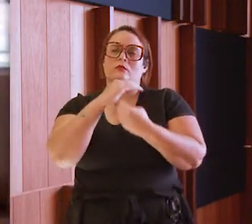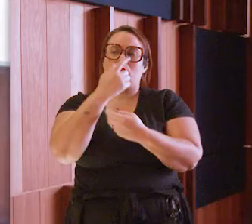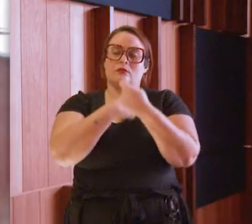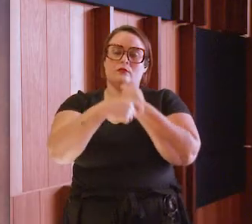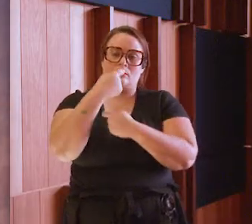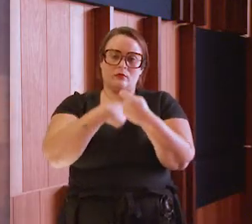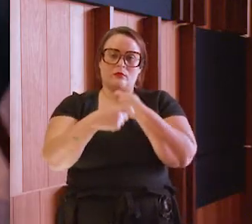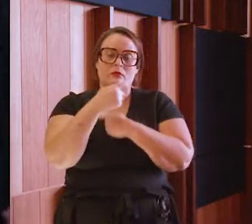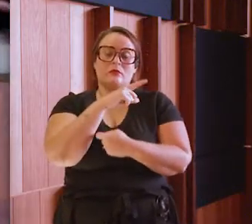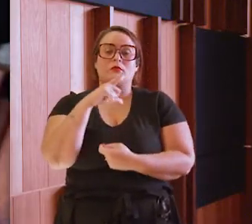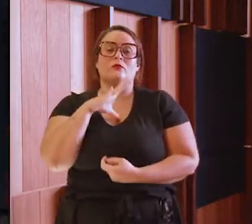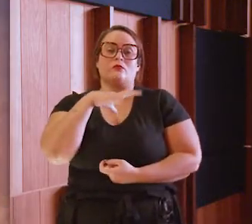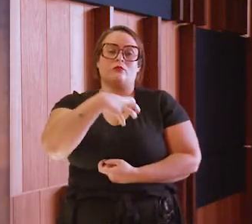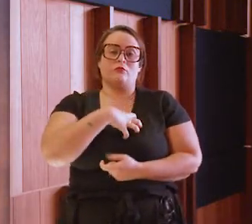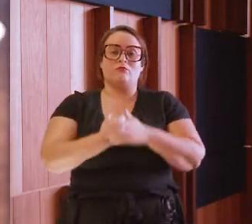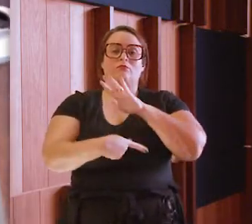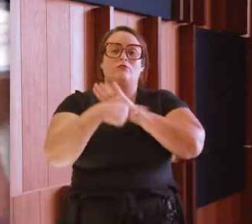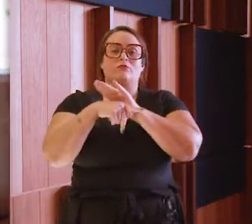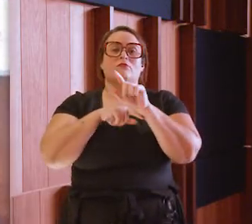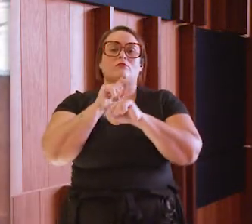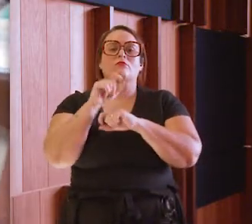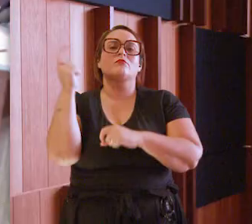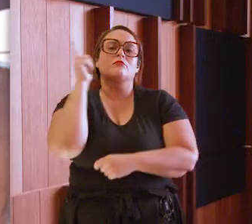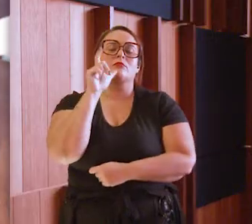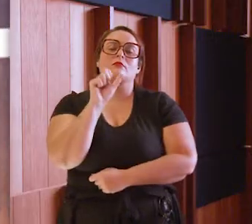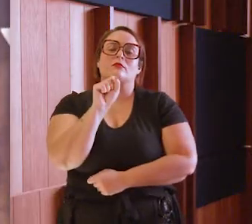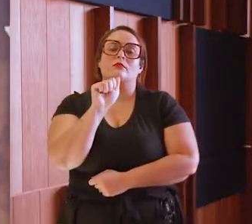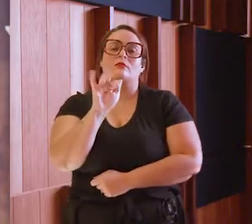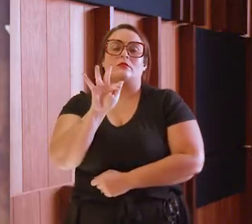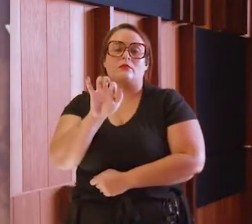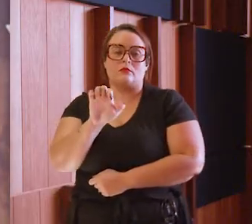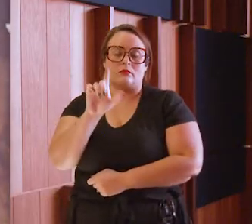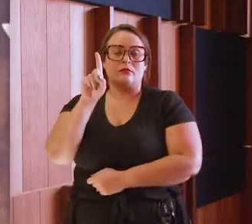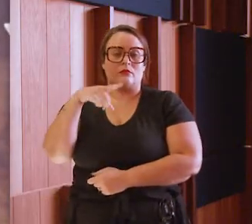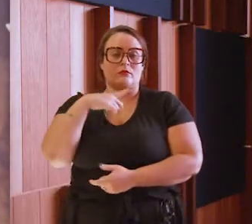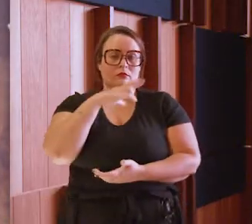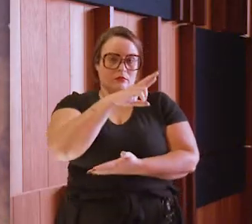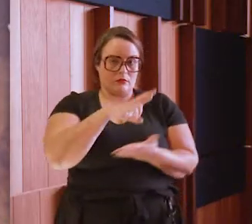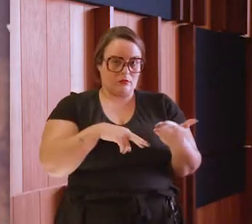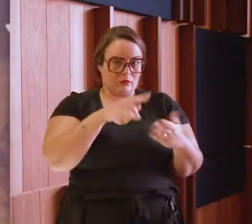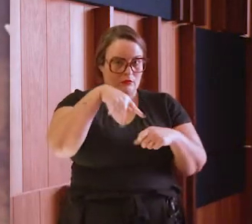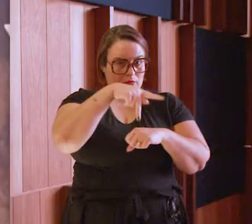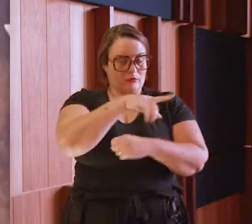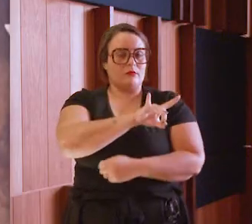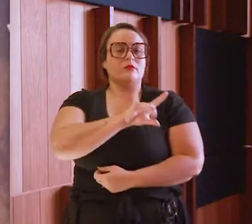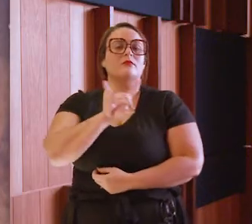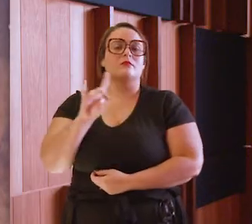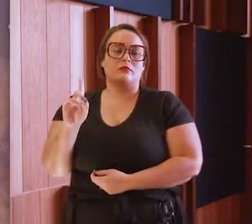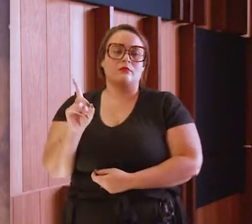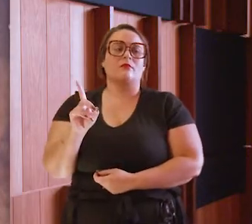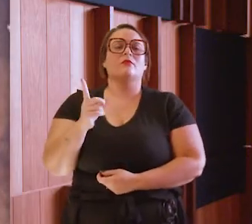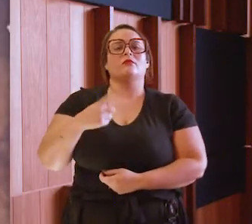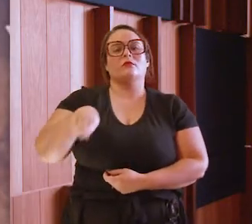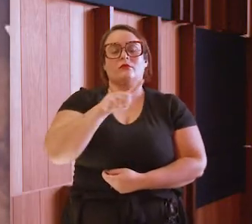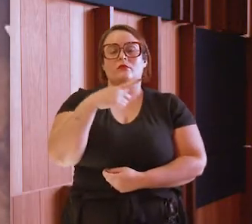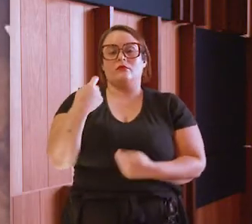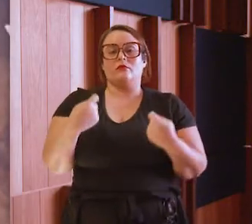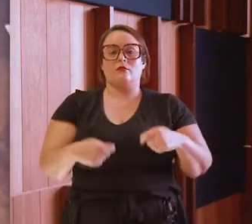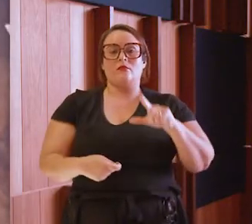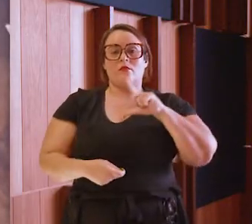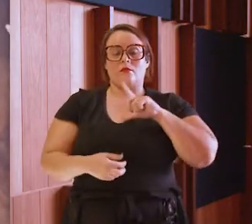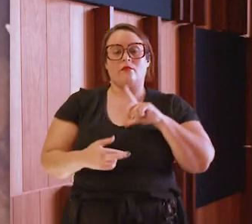transitional country-by-country safe harbor, is that you have to have a qualifying country-by-country report. And we really didn't know